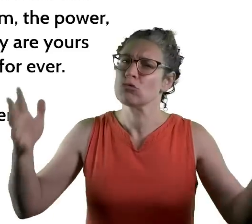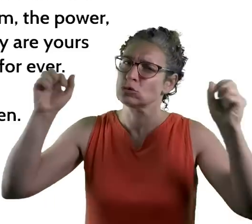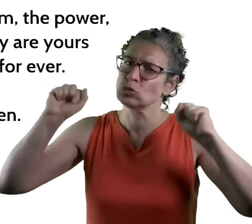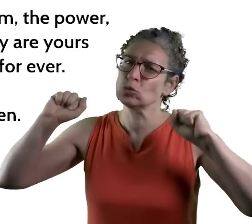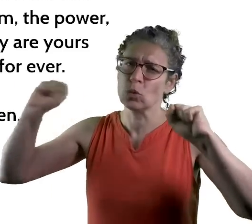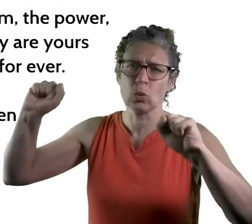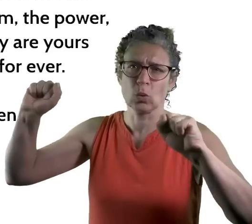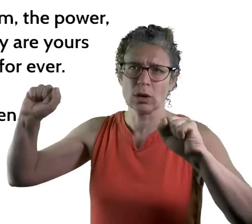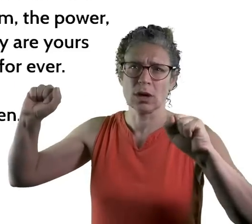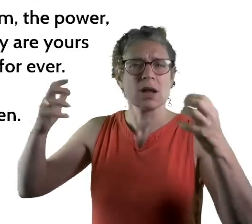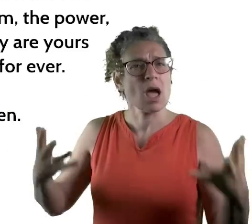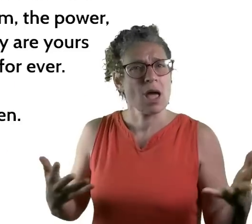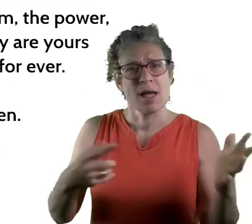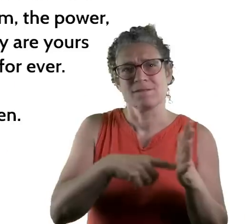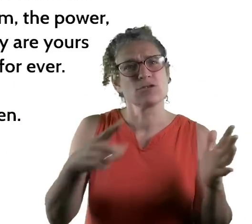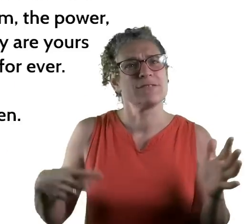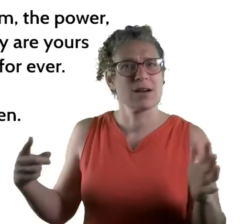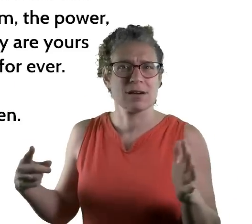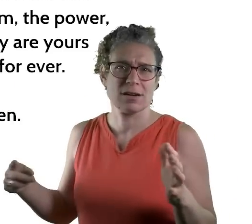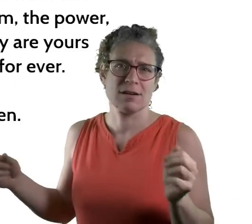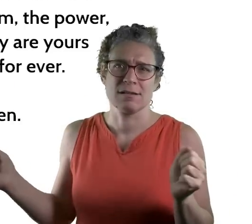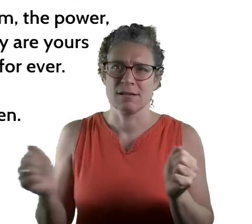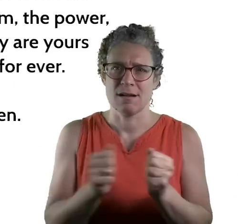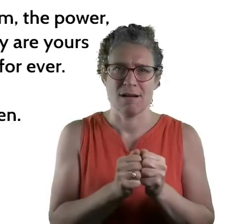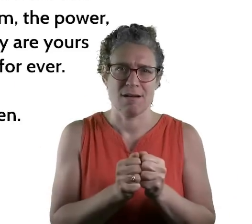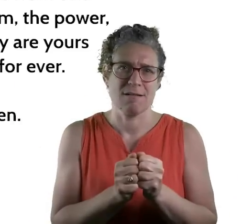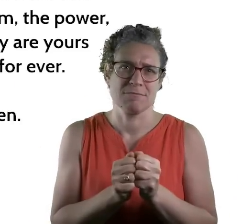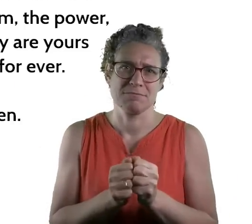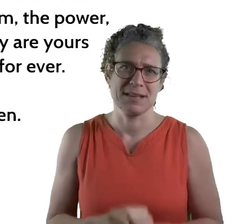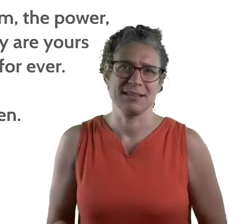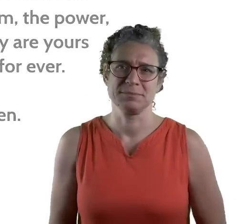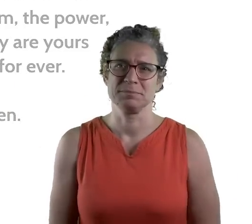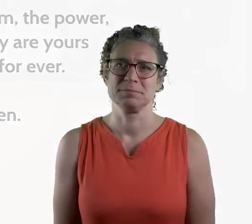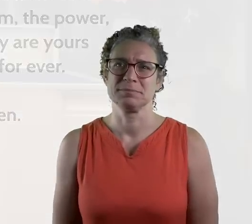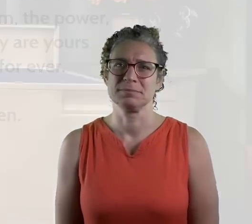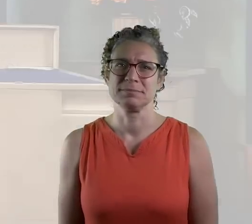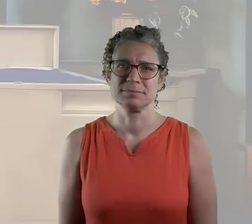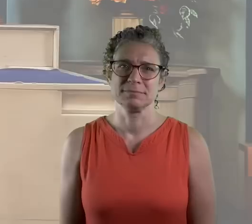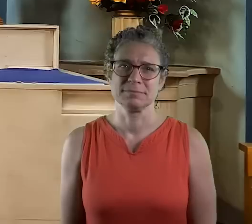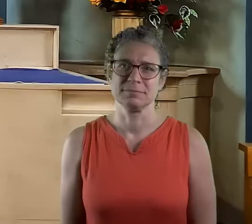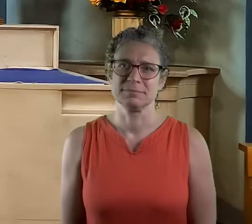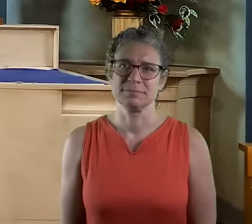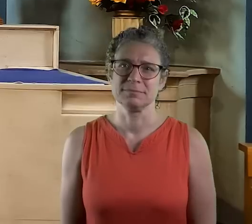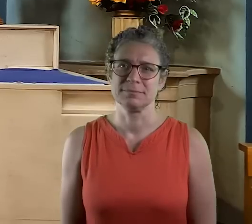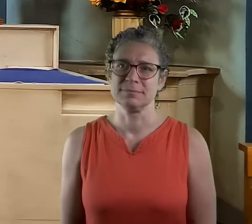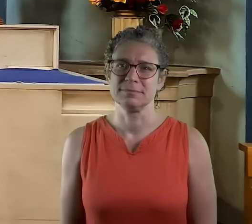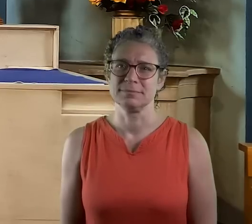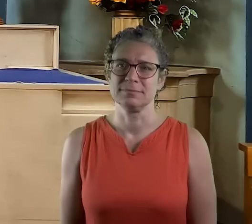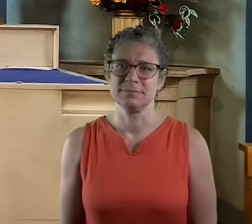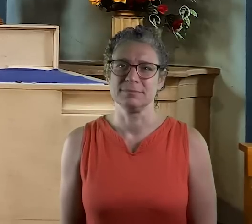are yours, now and forever. Amen.